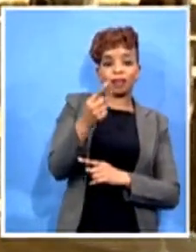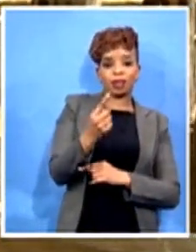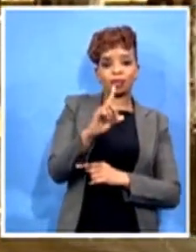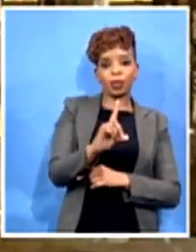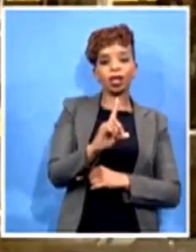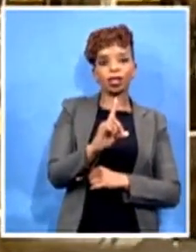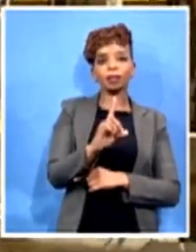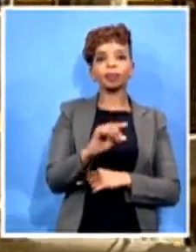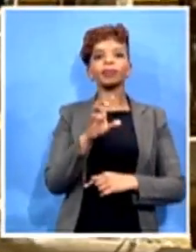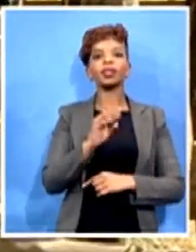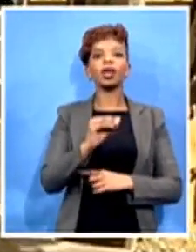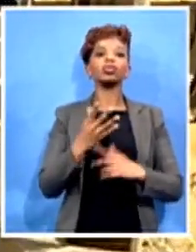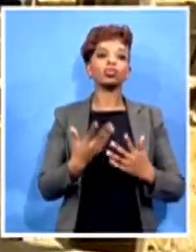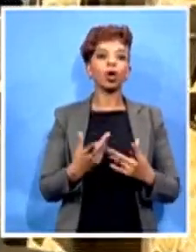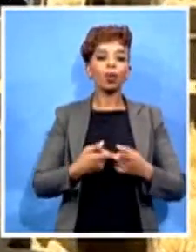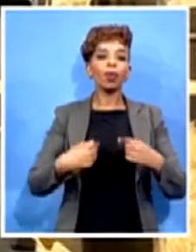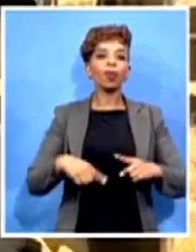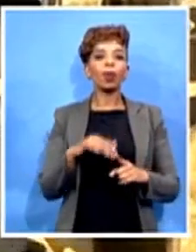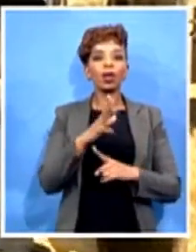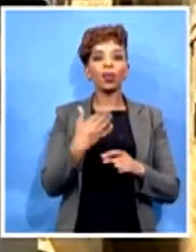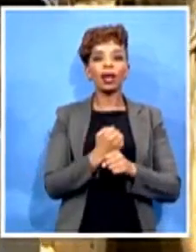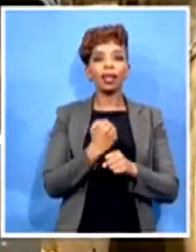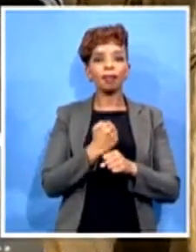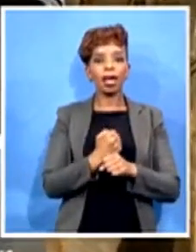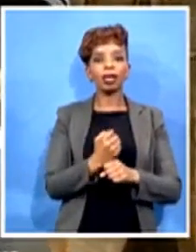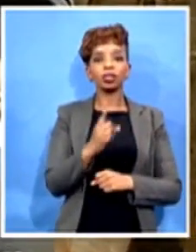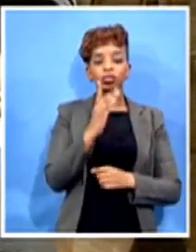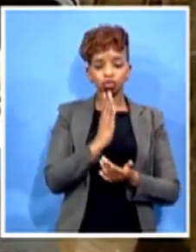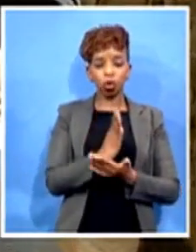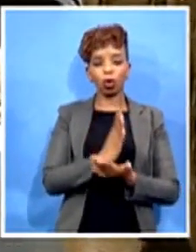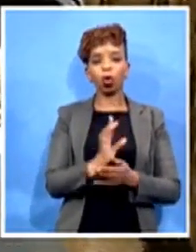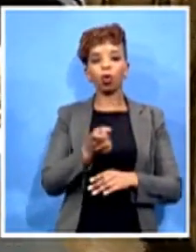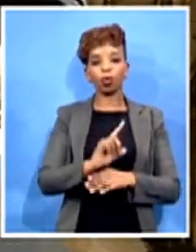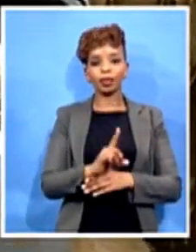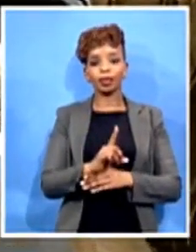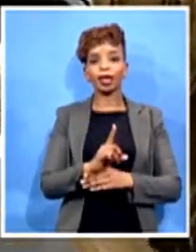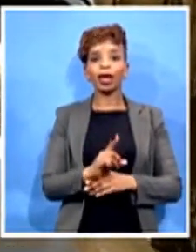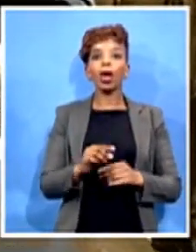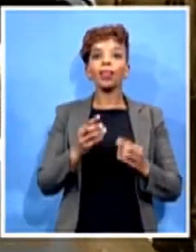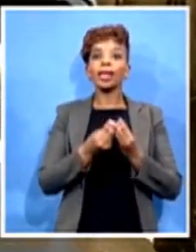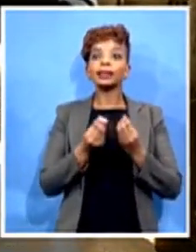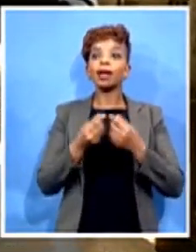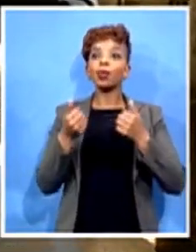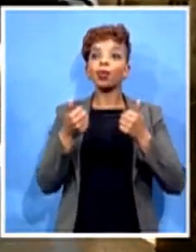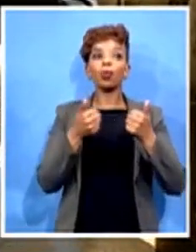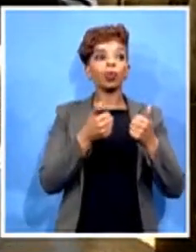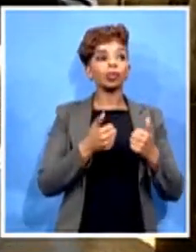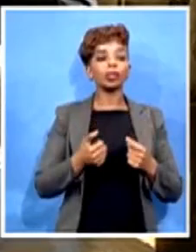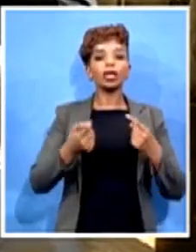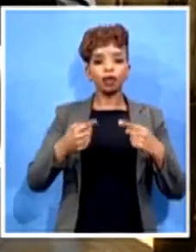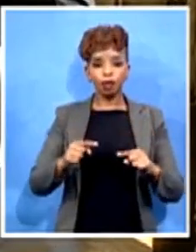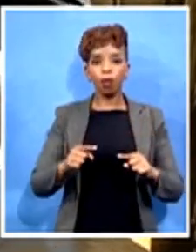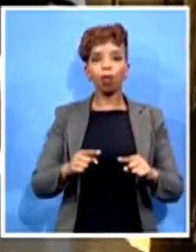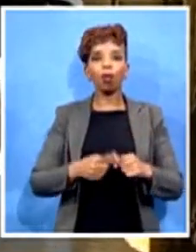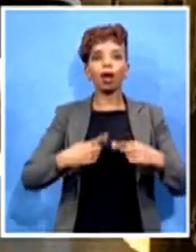we really do what is good for our kingdom and Ama-Mpondomise as a whole, which is uniting each and everyone to